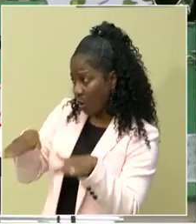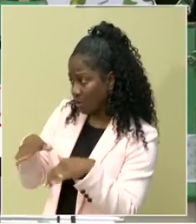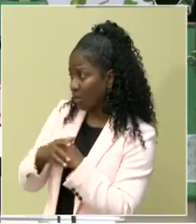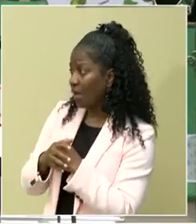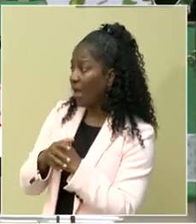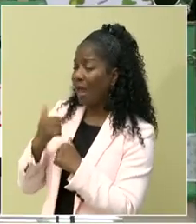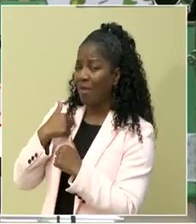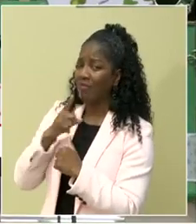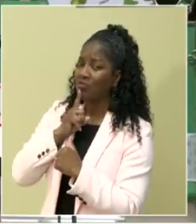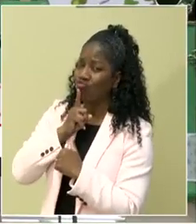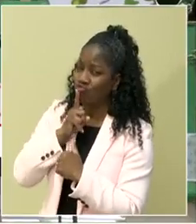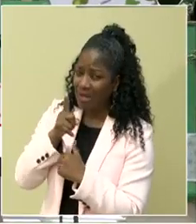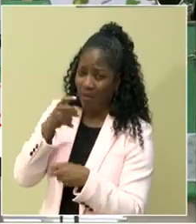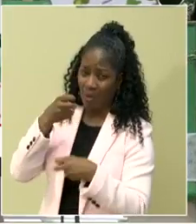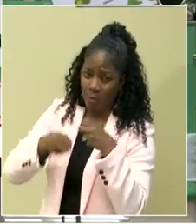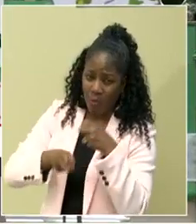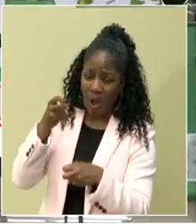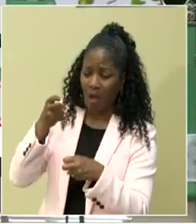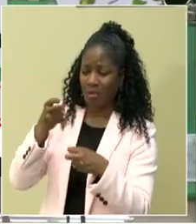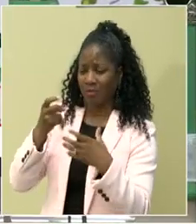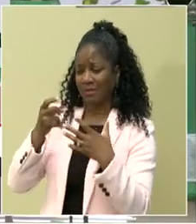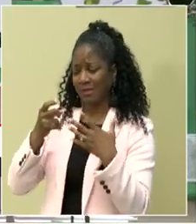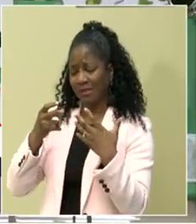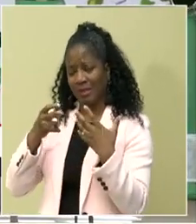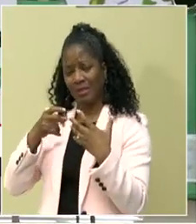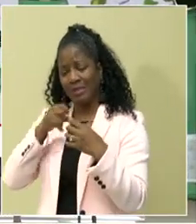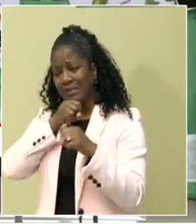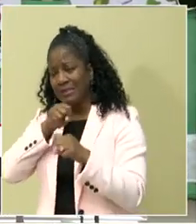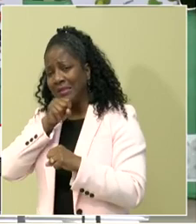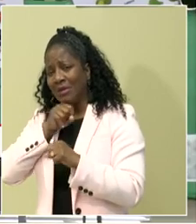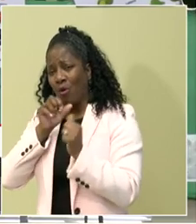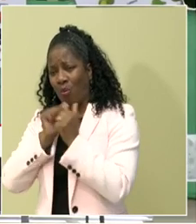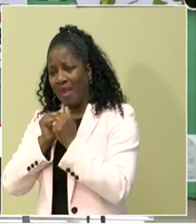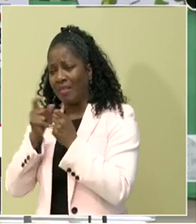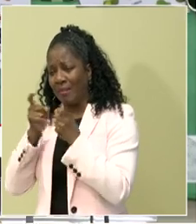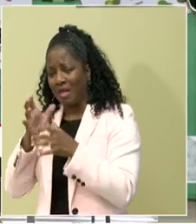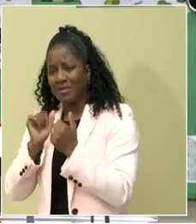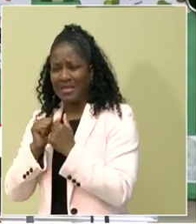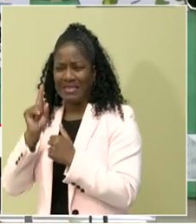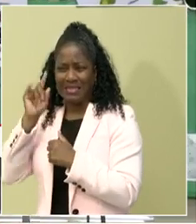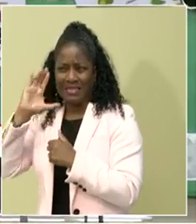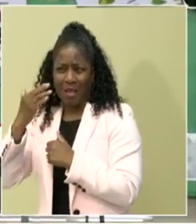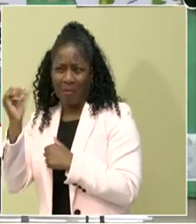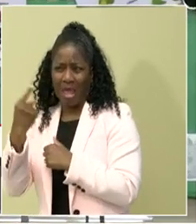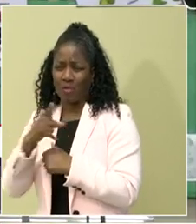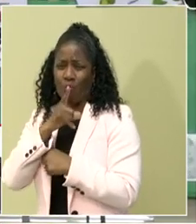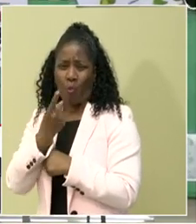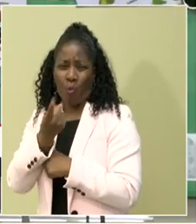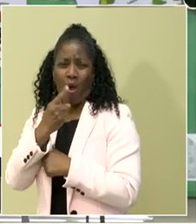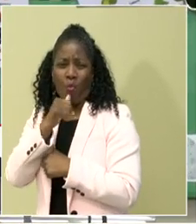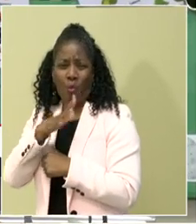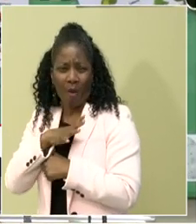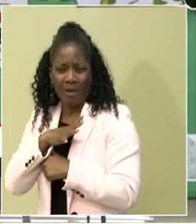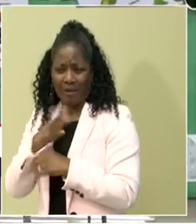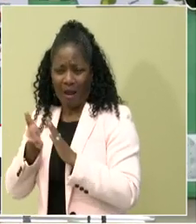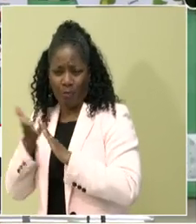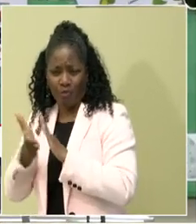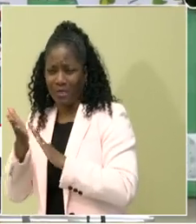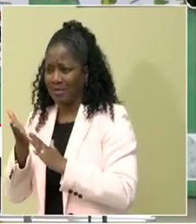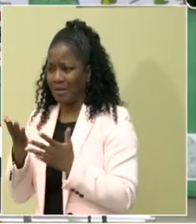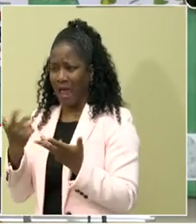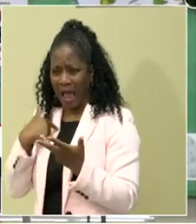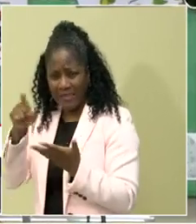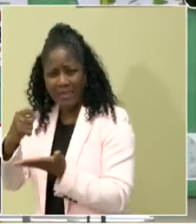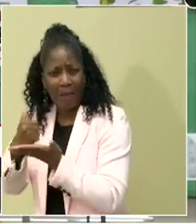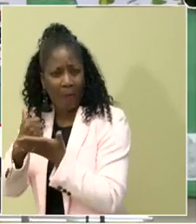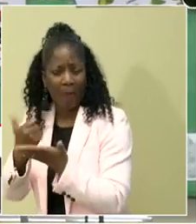and I'm having some real problems with the management. It seems like it's a one-woman operation, and I need some help because I don't know what to do. You know, and I've been